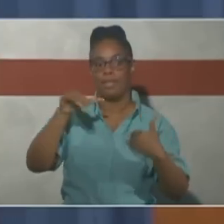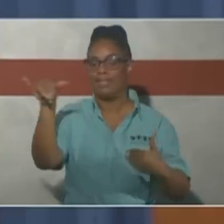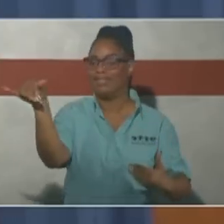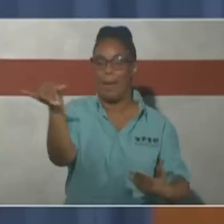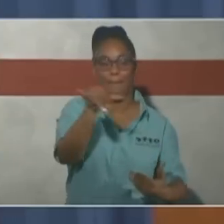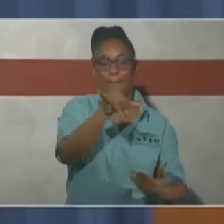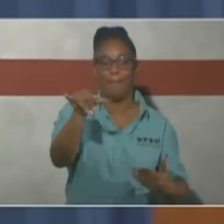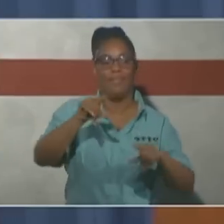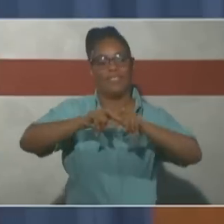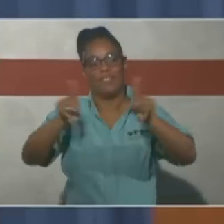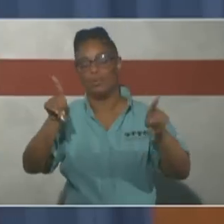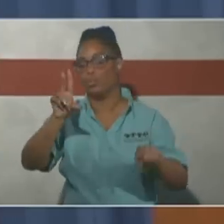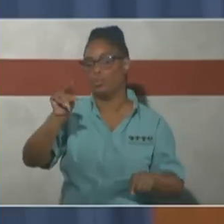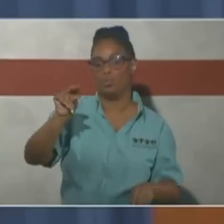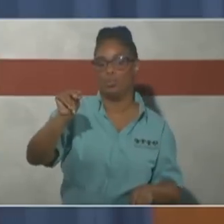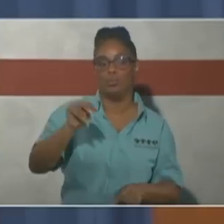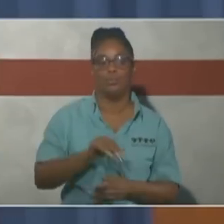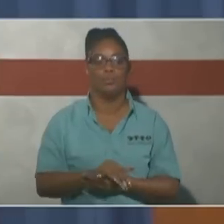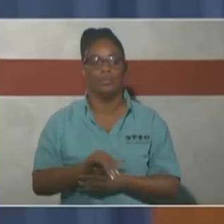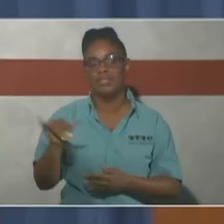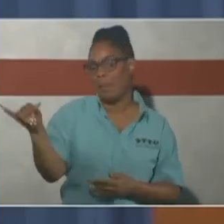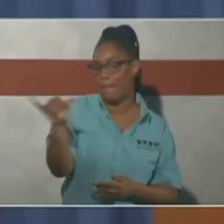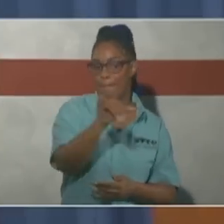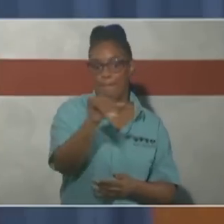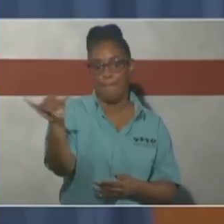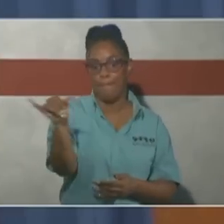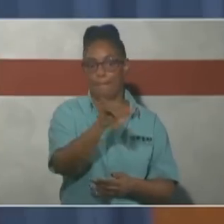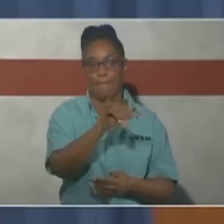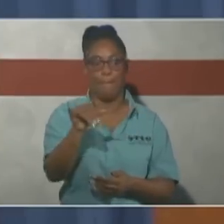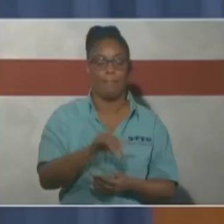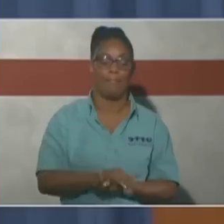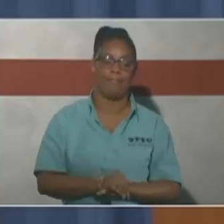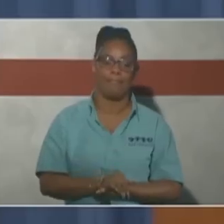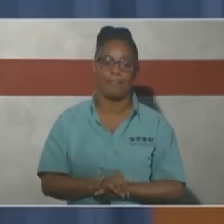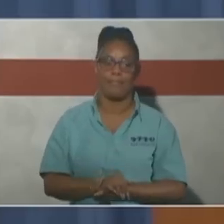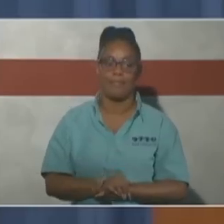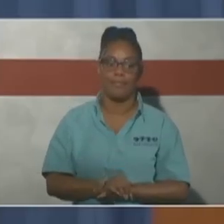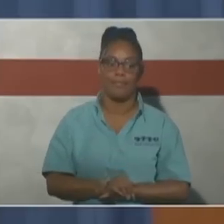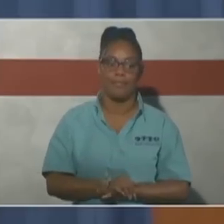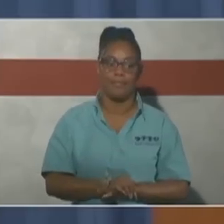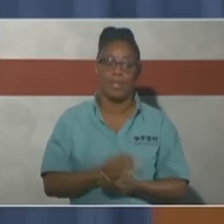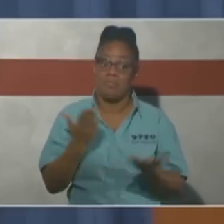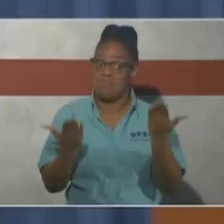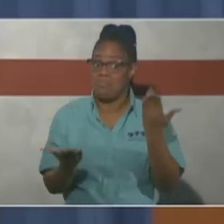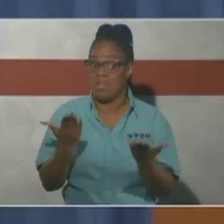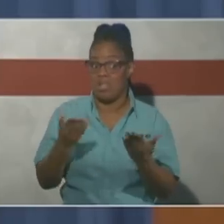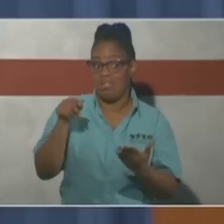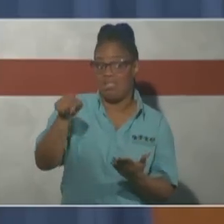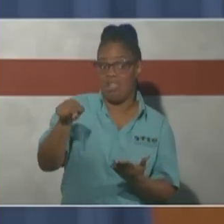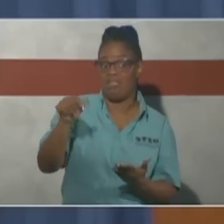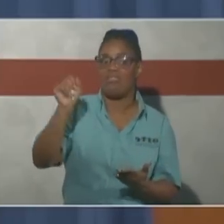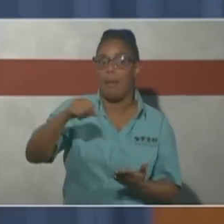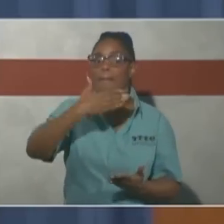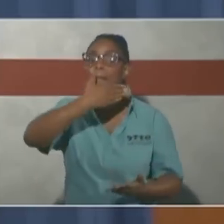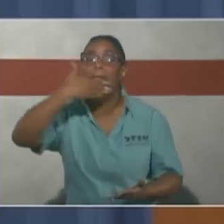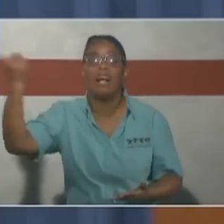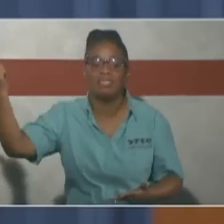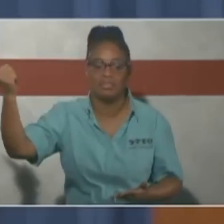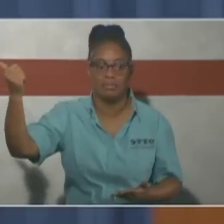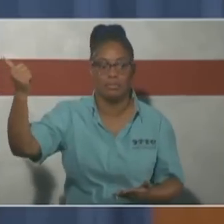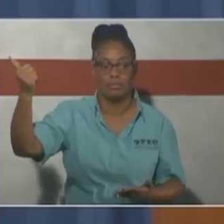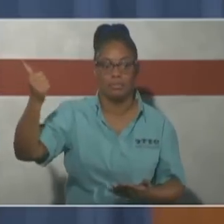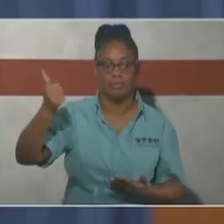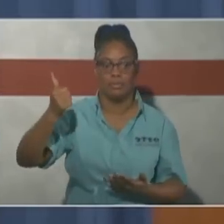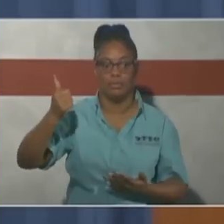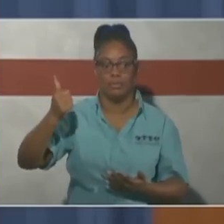BA5 than the other vaccines. However, when they looked at its ability to prevent severe disease,